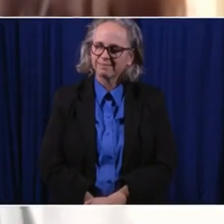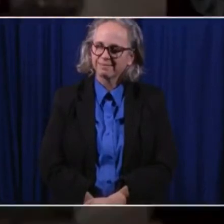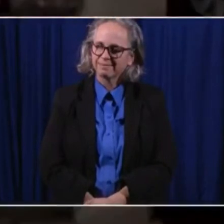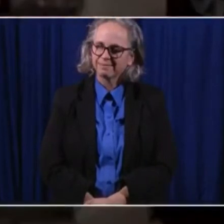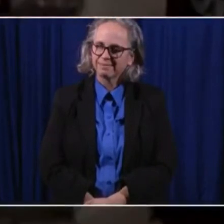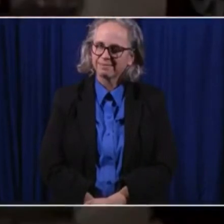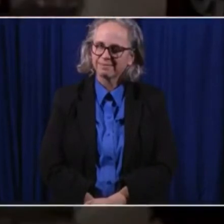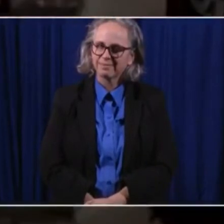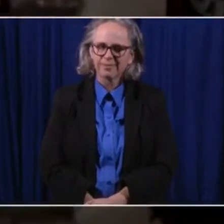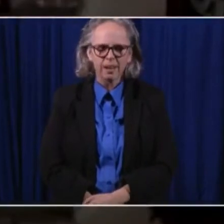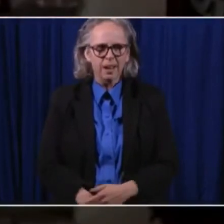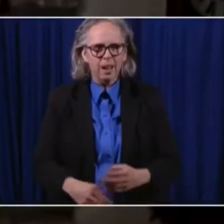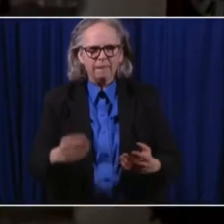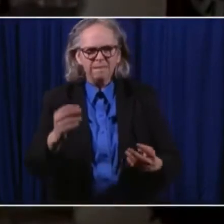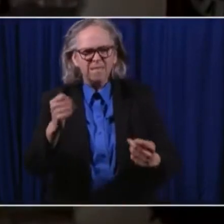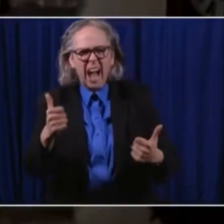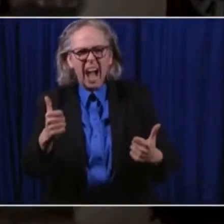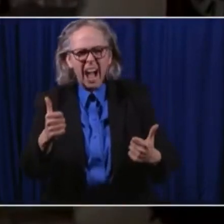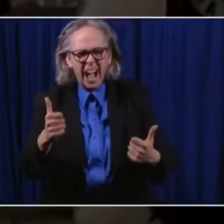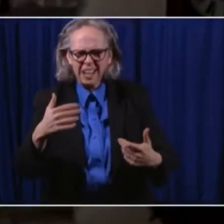That didn't take long.